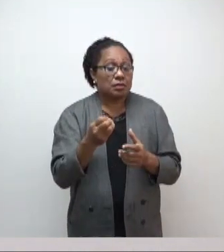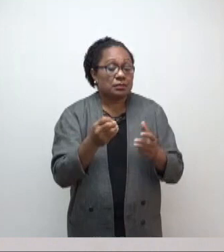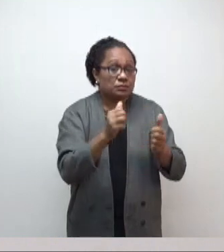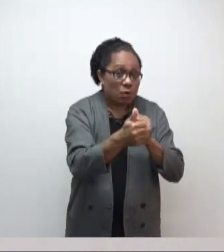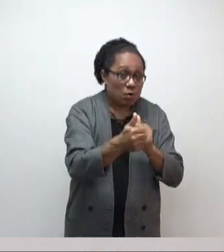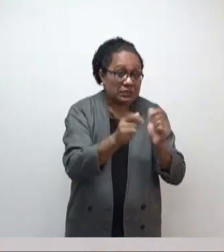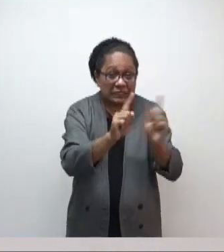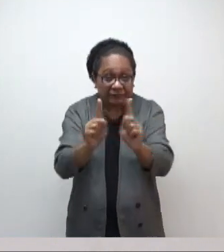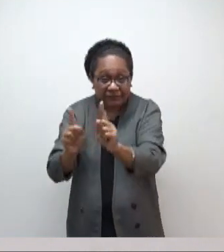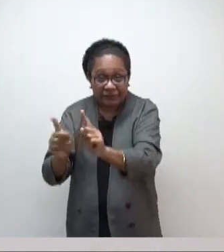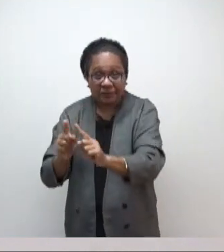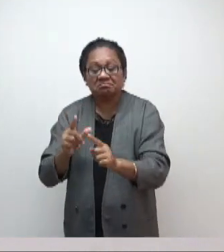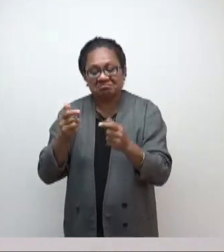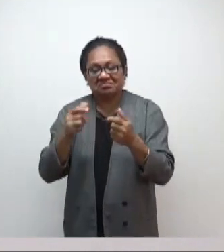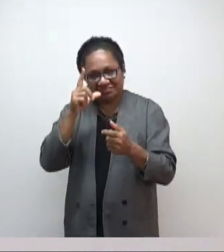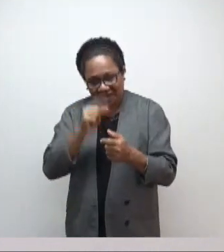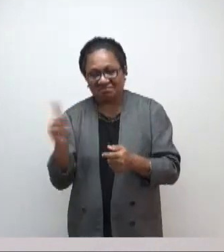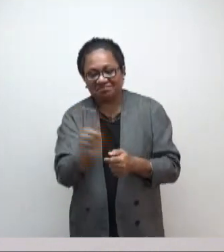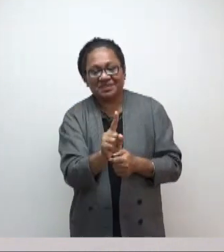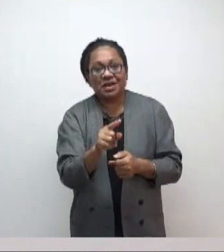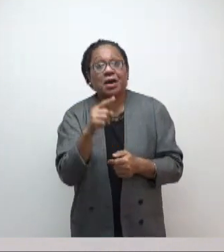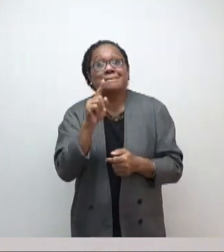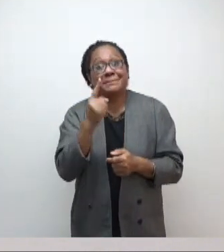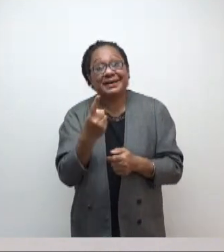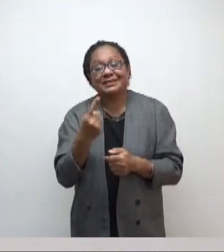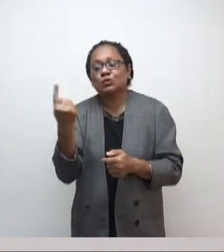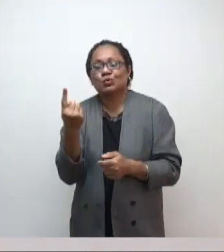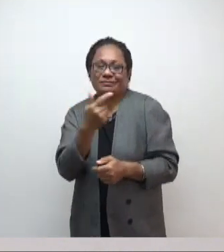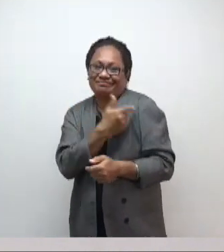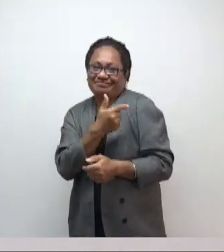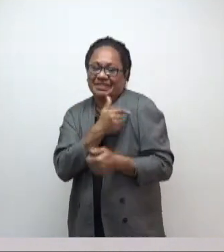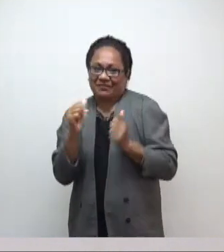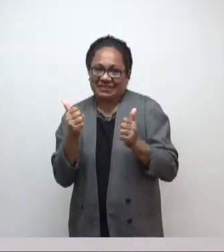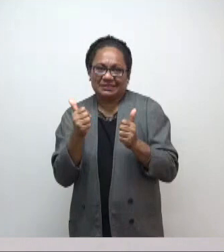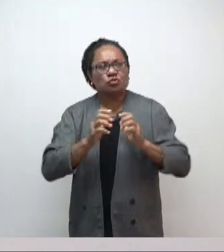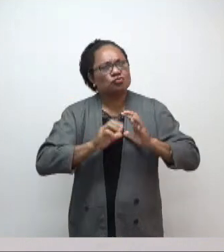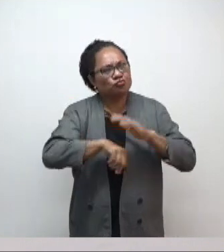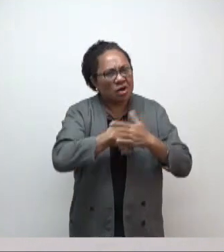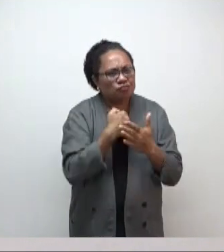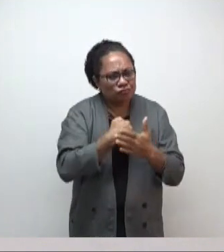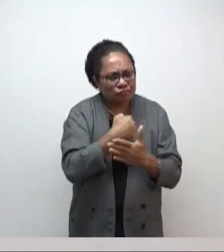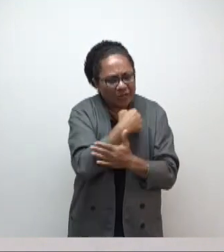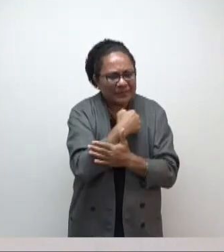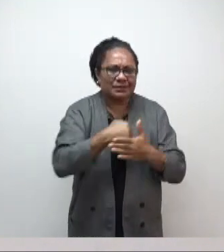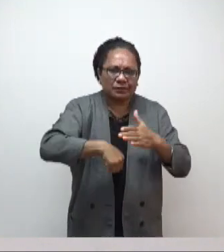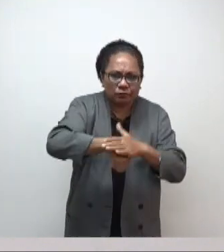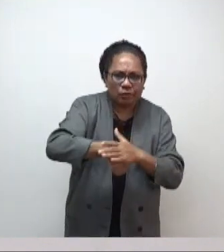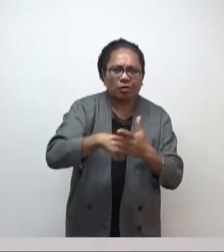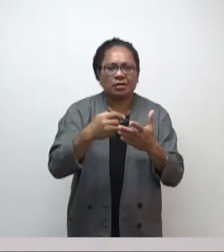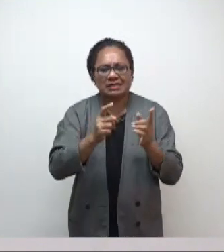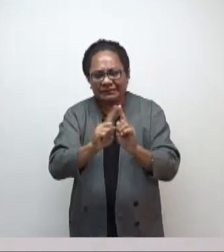including team sports, can be played again, like rugby, football, and netball, and stadiums can